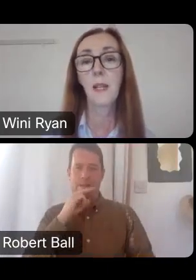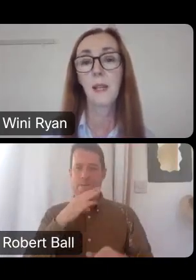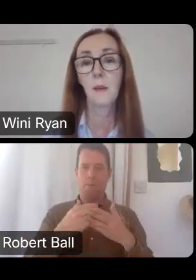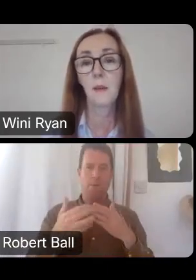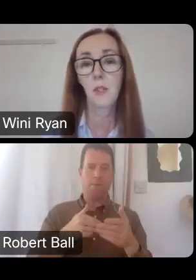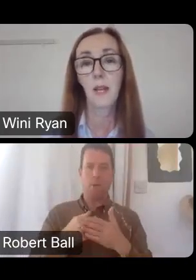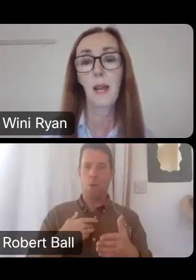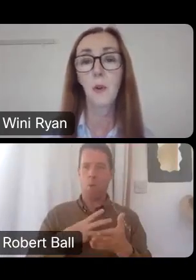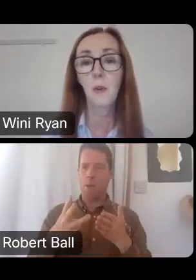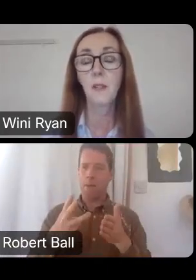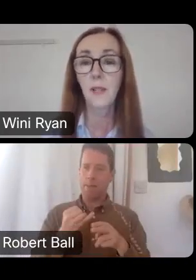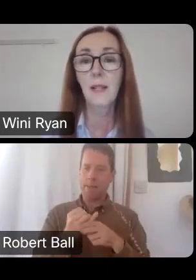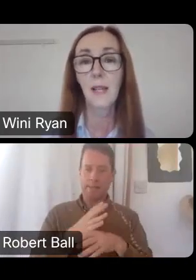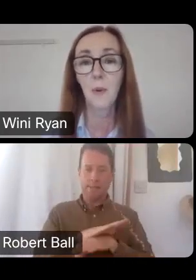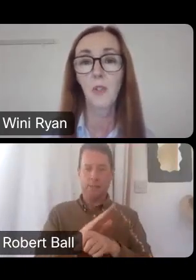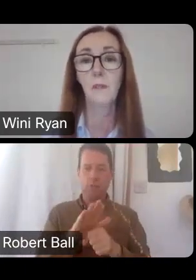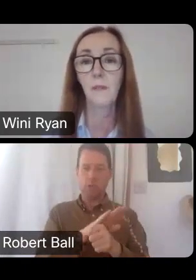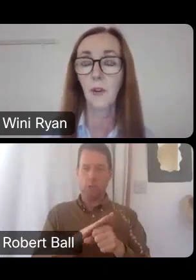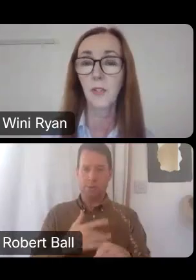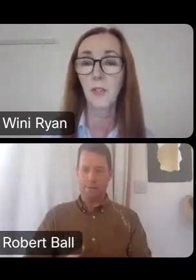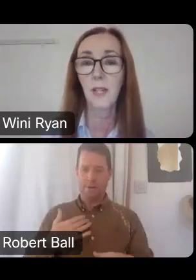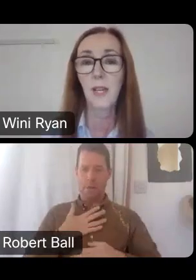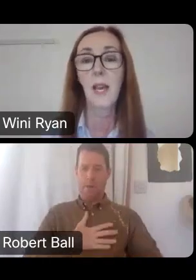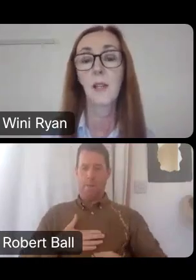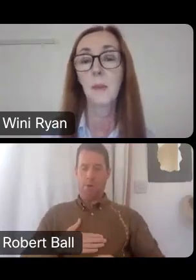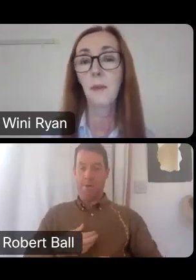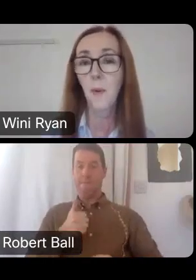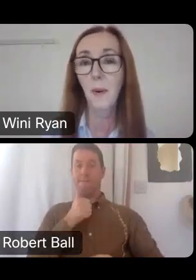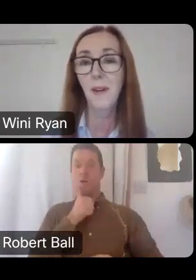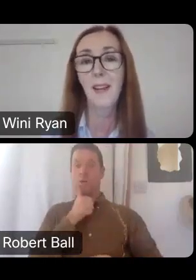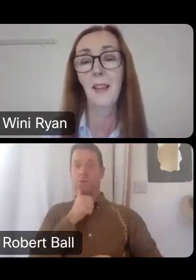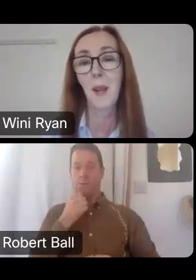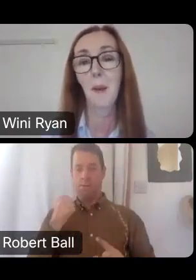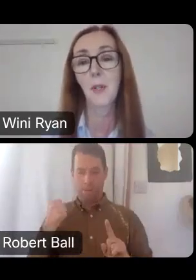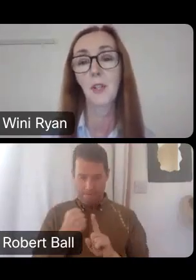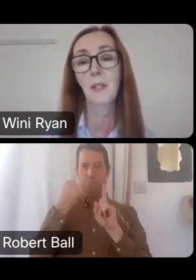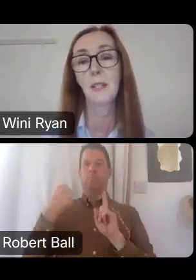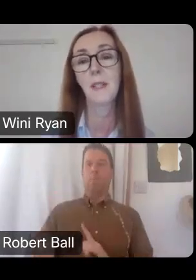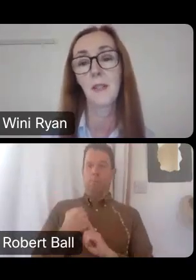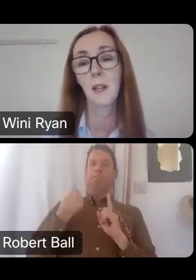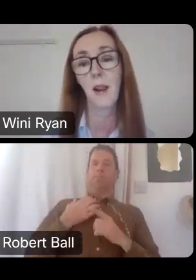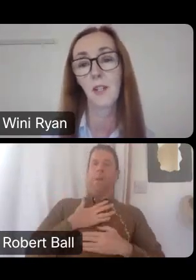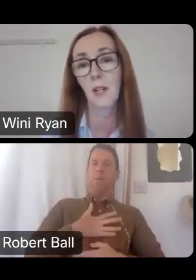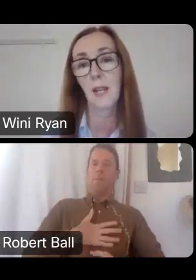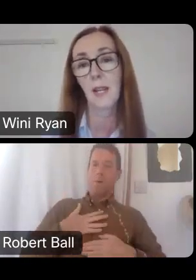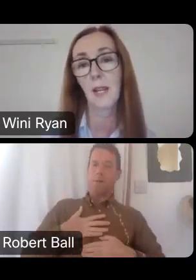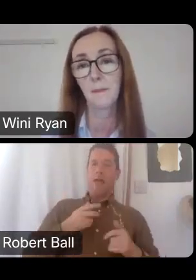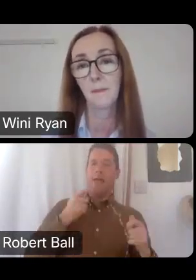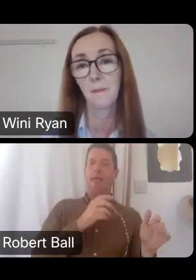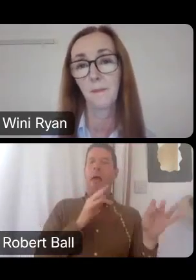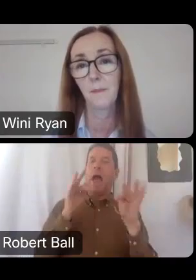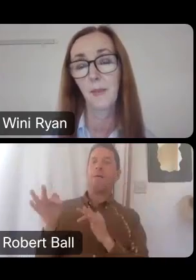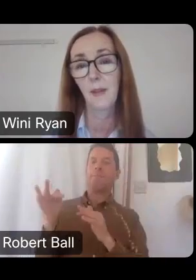I'm feeling an emotion, I'm going to feel the emotion first, and before I get the opportunity to think rationally about